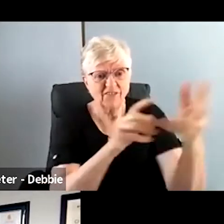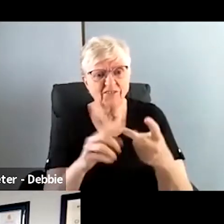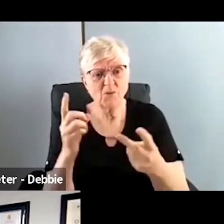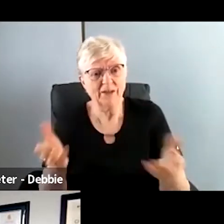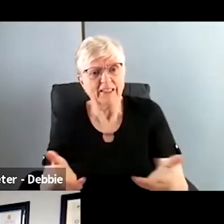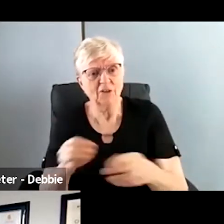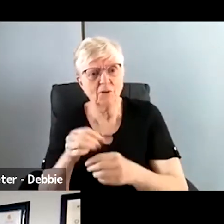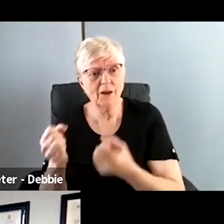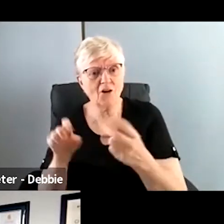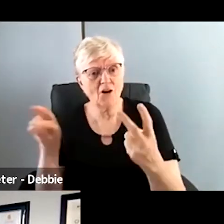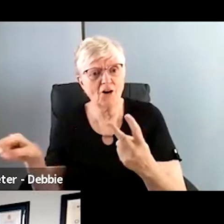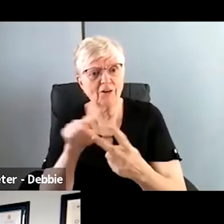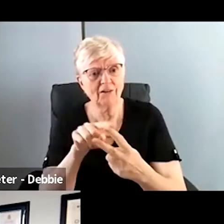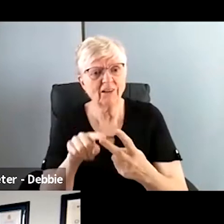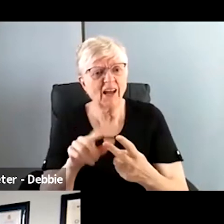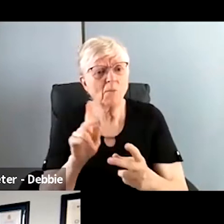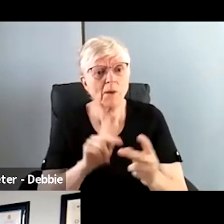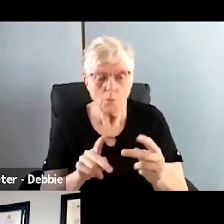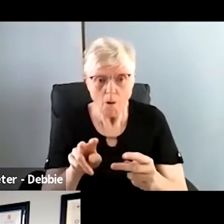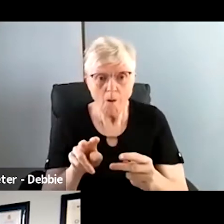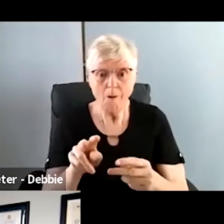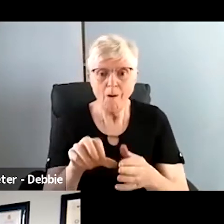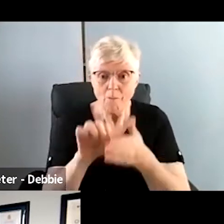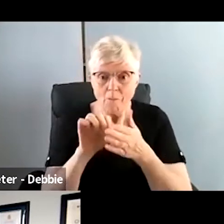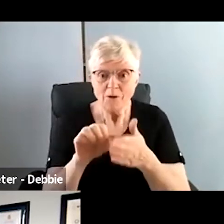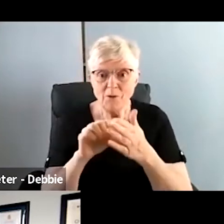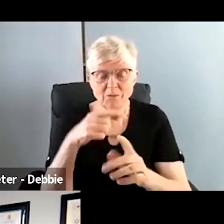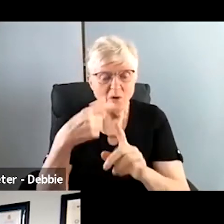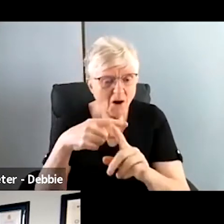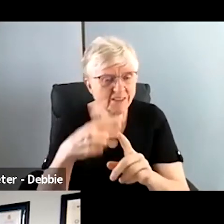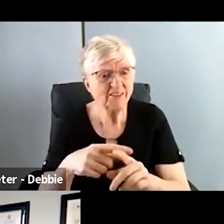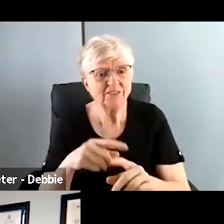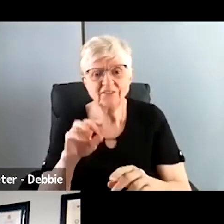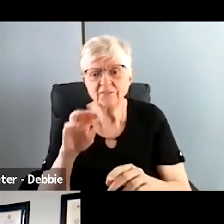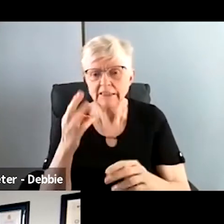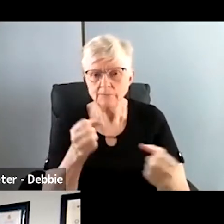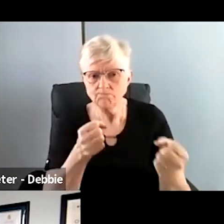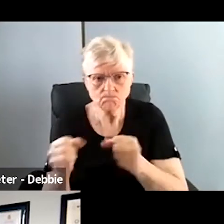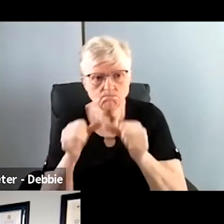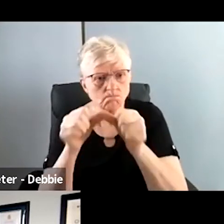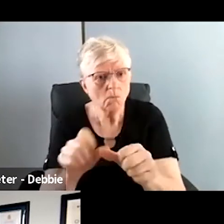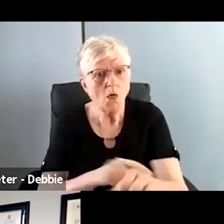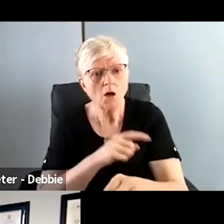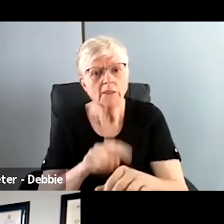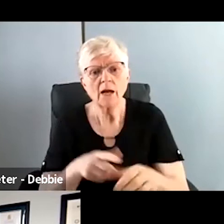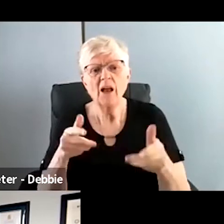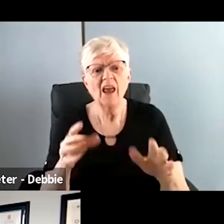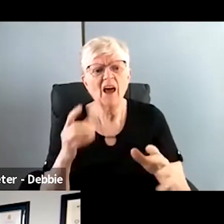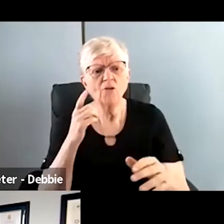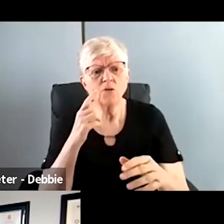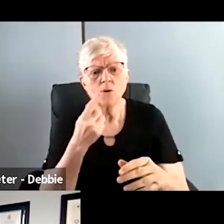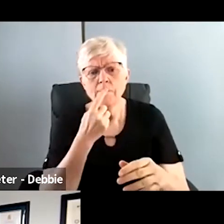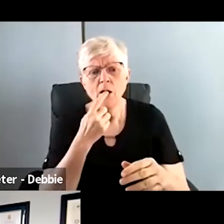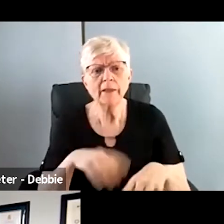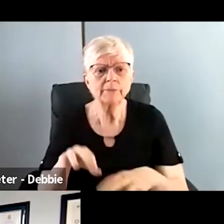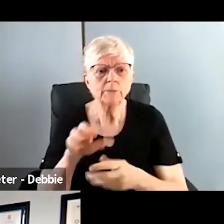said anything except very positive things about it. They look very robust. They allow for free lip movement,